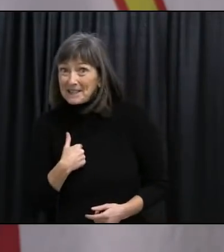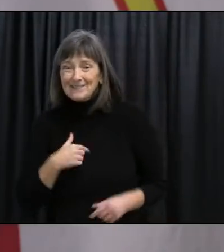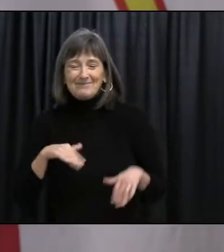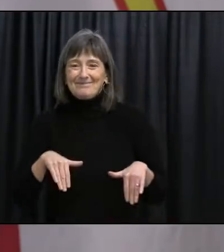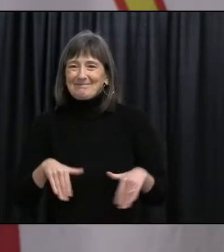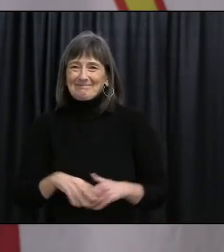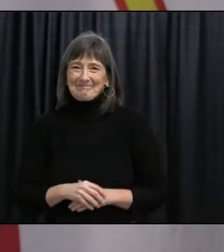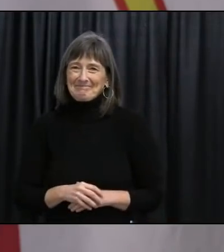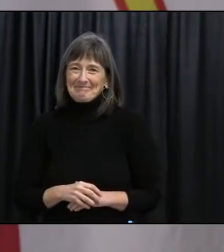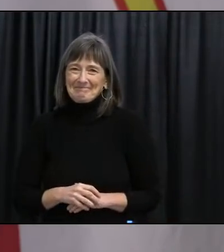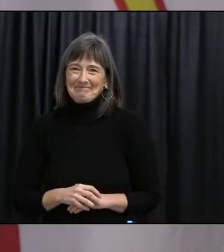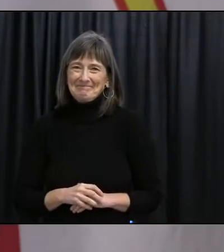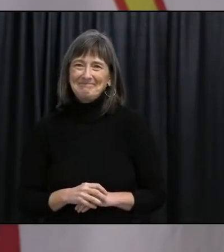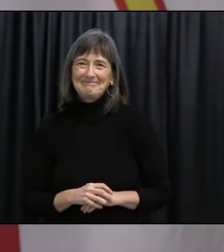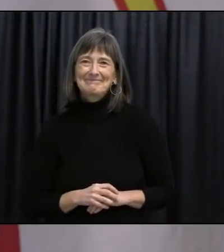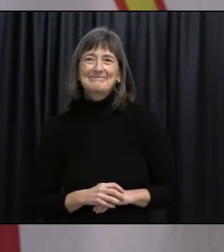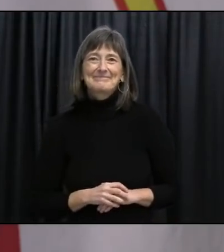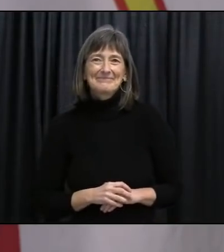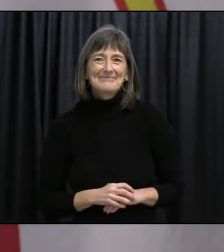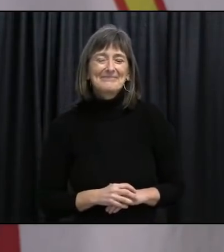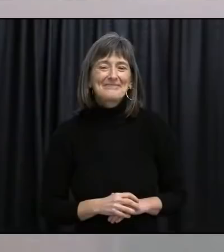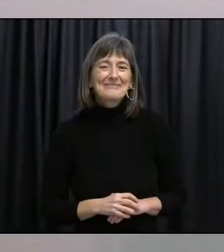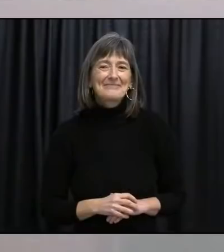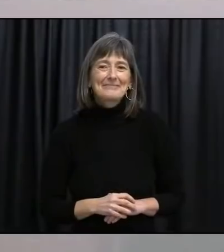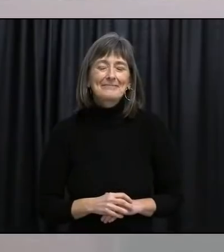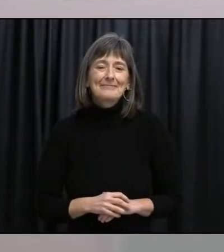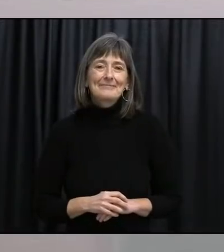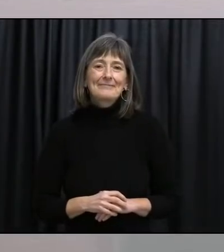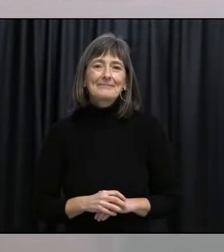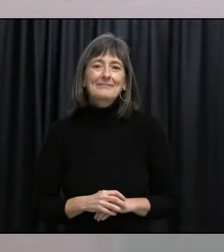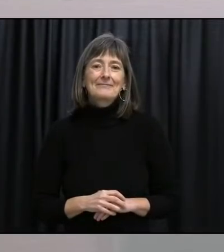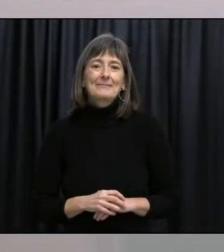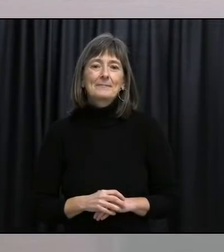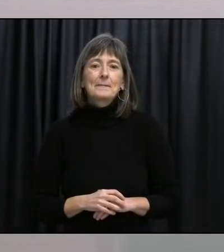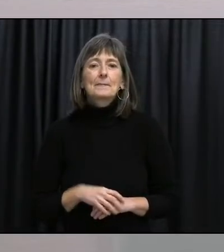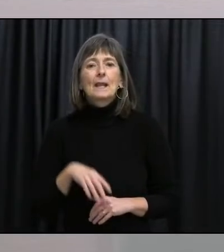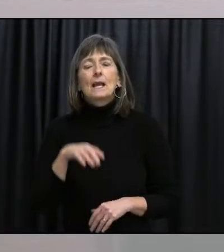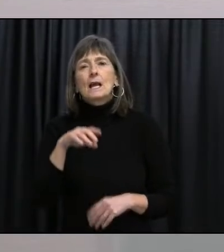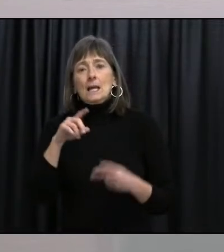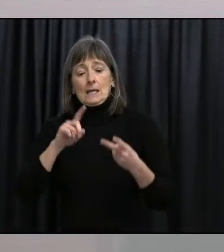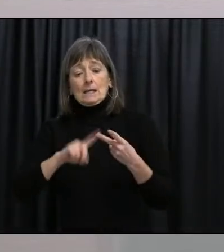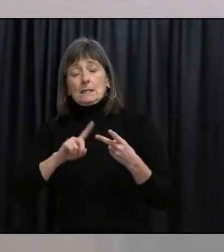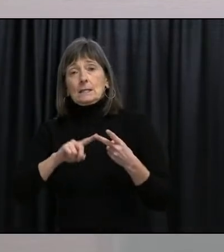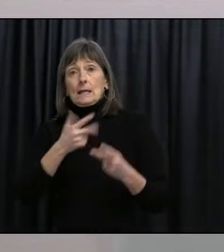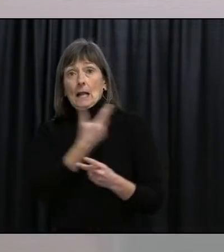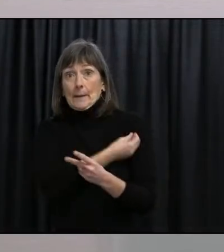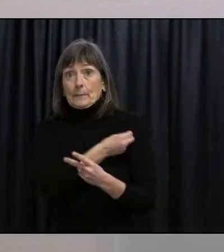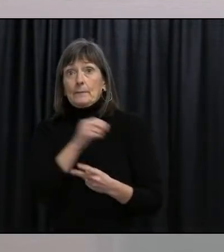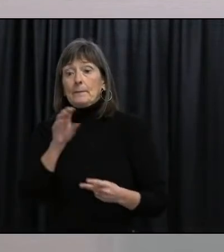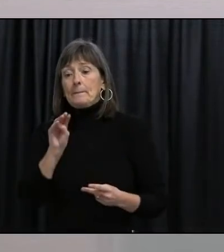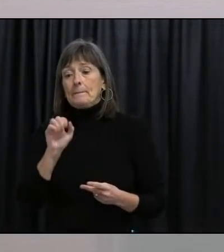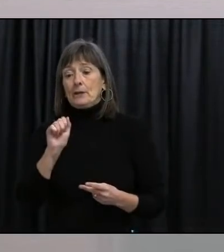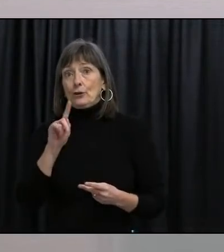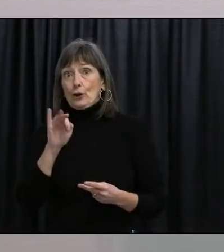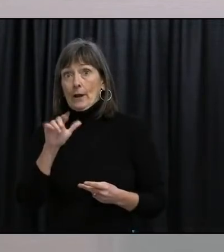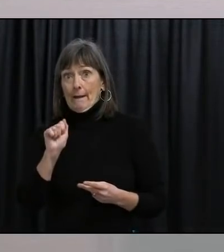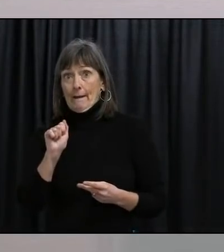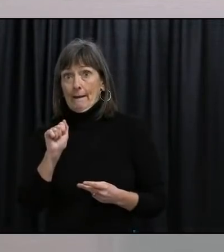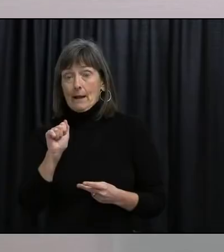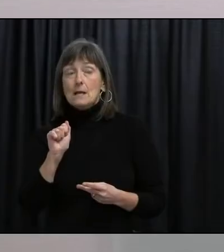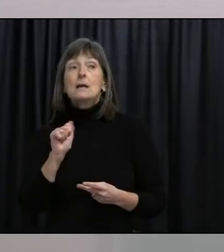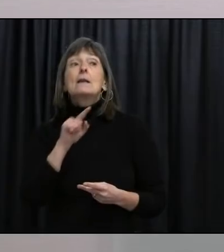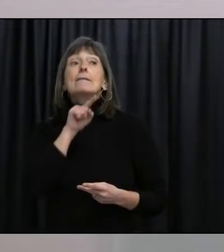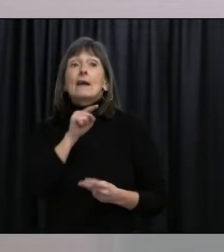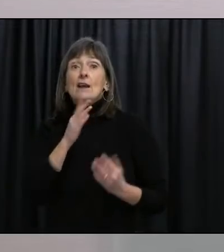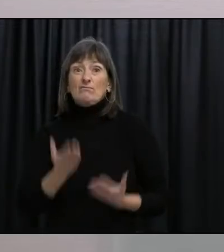go. All right. And can we get an update on the Moderna vaccines that were shipped to Labrador? Have they made it to the North